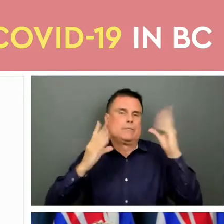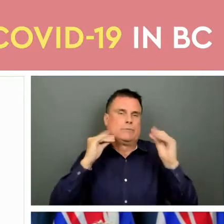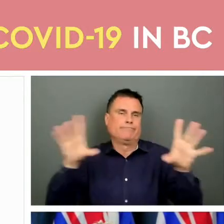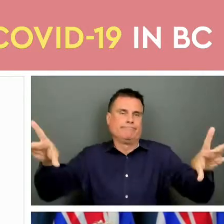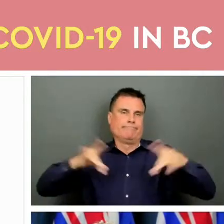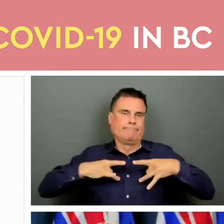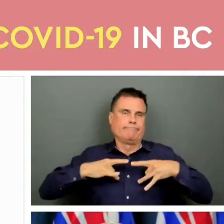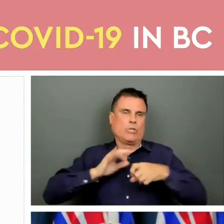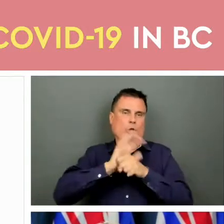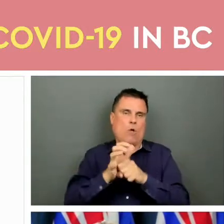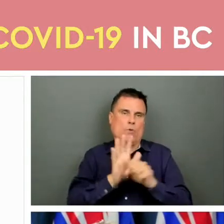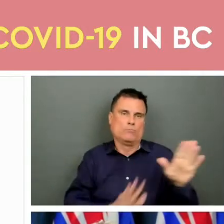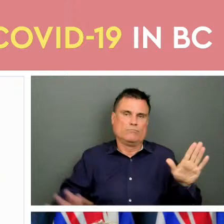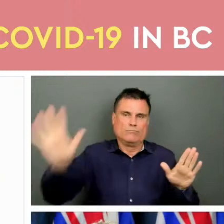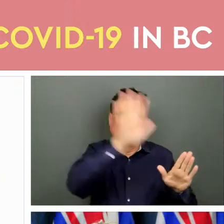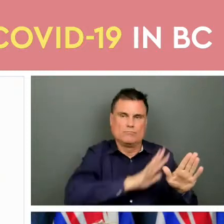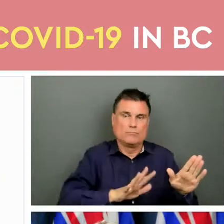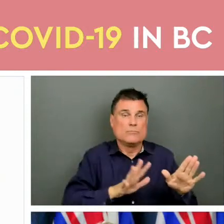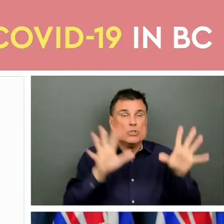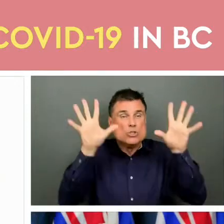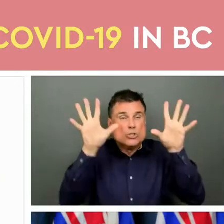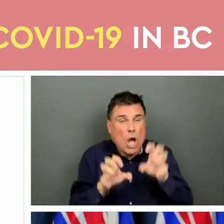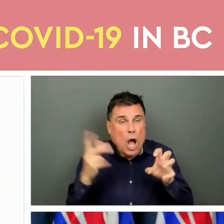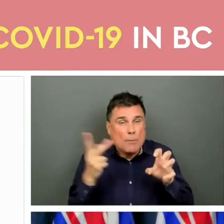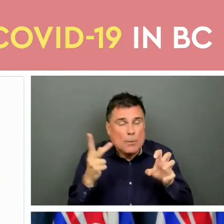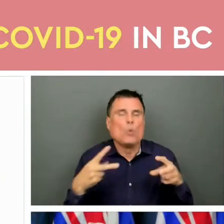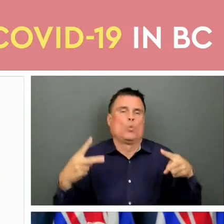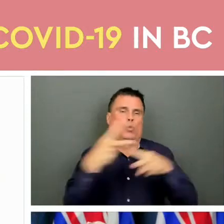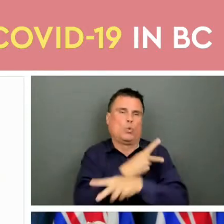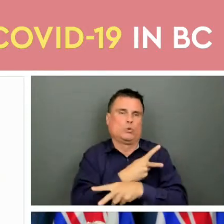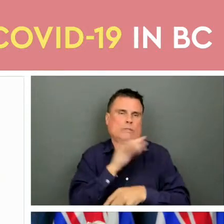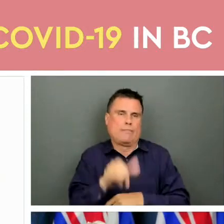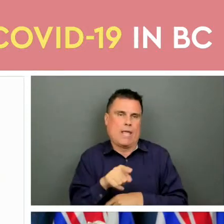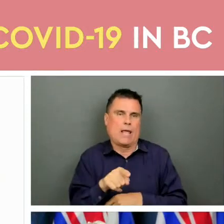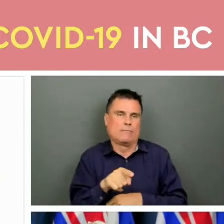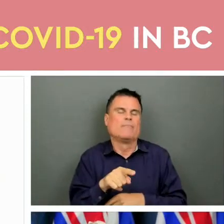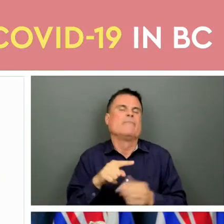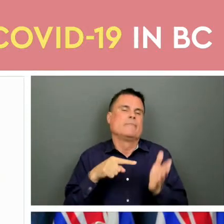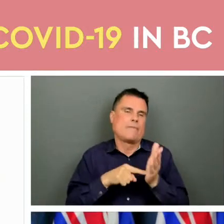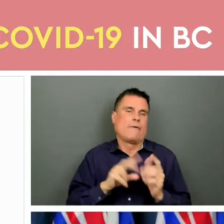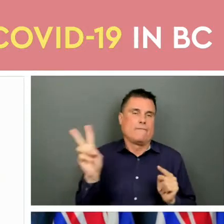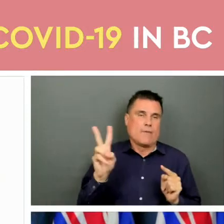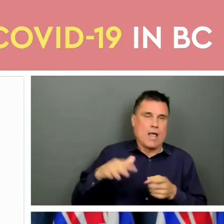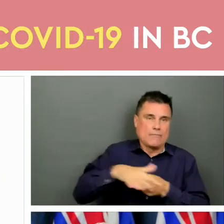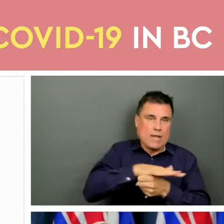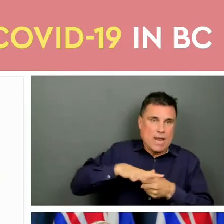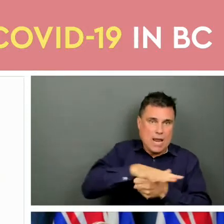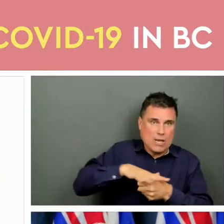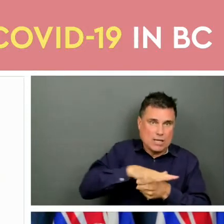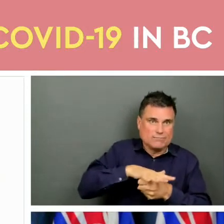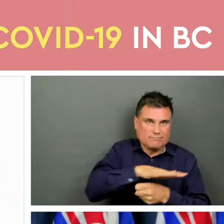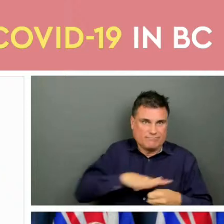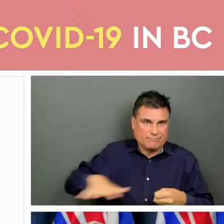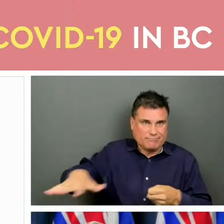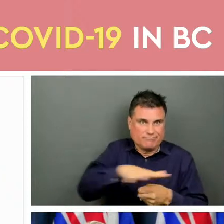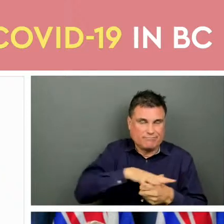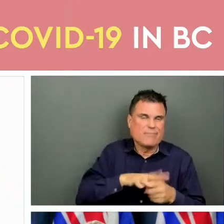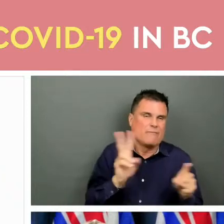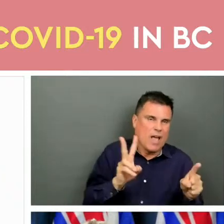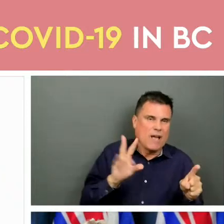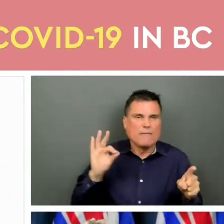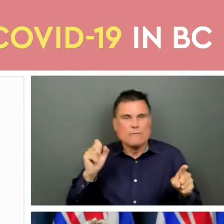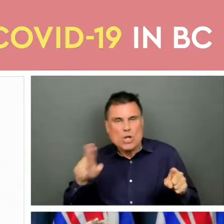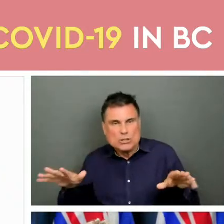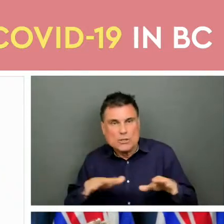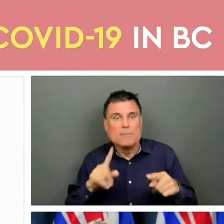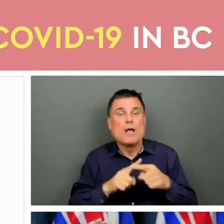affected more than others, and particularly in the Lower Mainland. But we also see that in some of our more rural areas in the north,